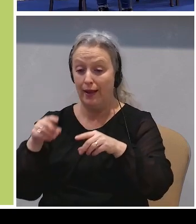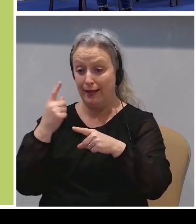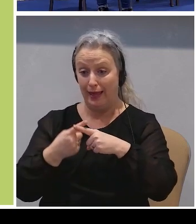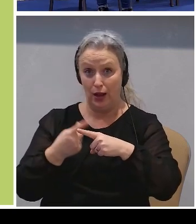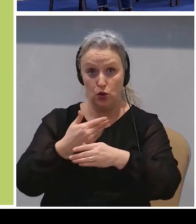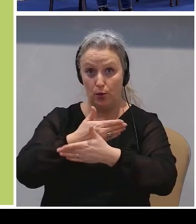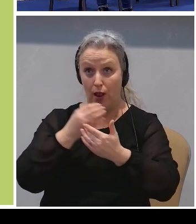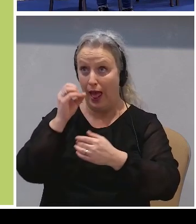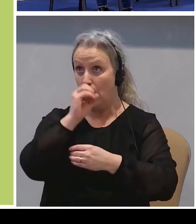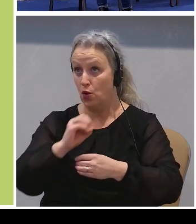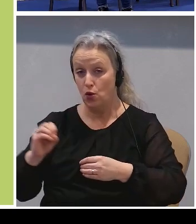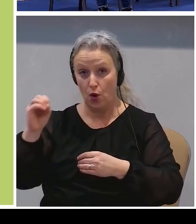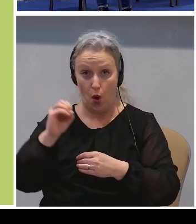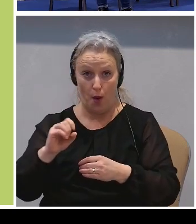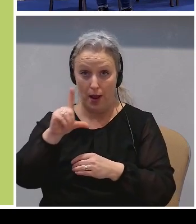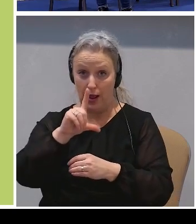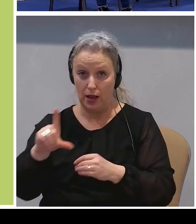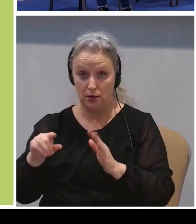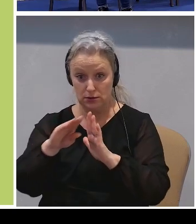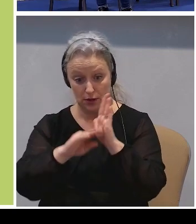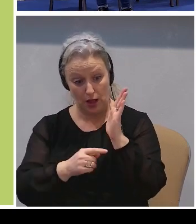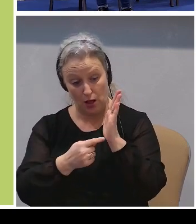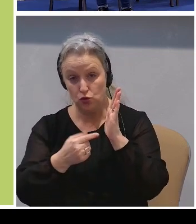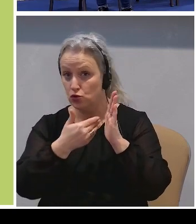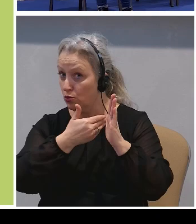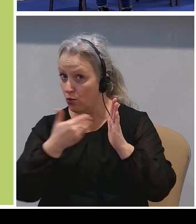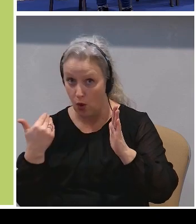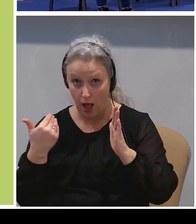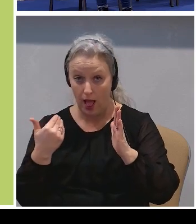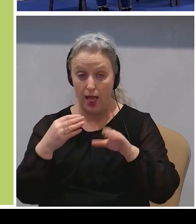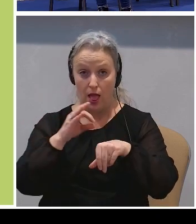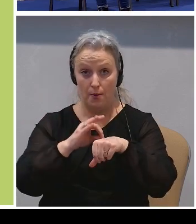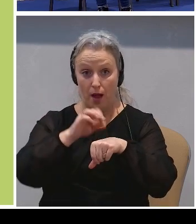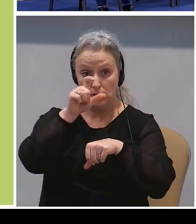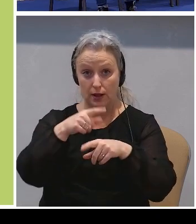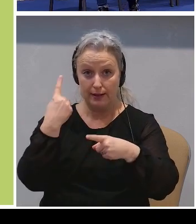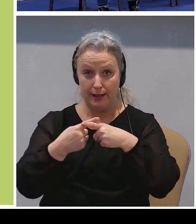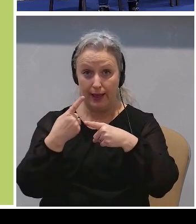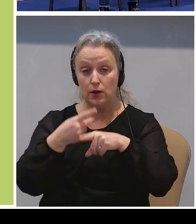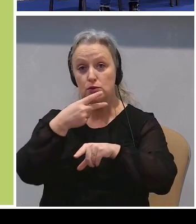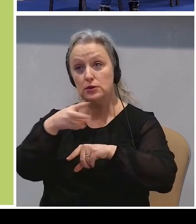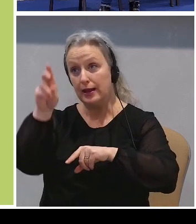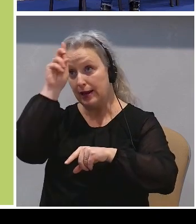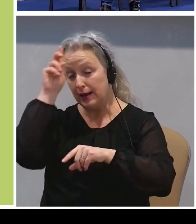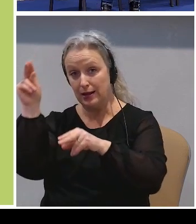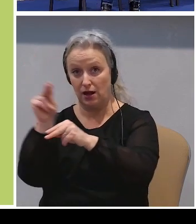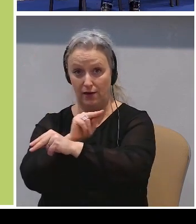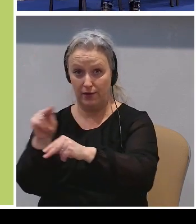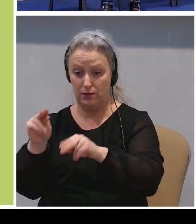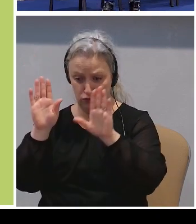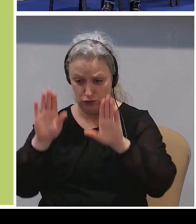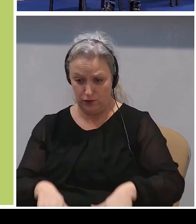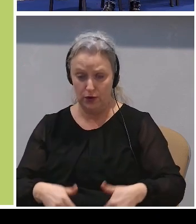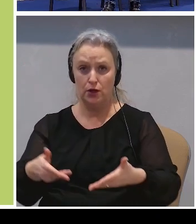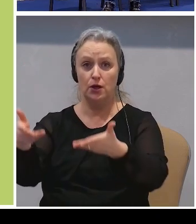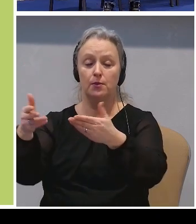specific legal and regulatory guidance leads to cautious approach to cross-border participation for everyone, for the sponsor, for the investigator,